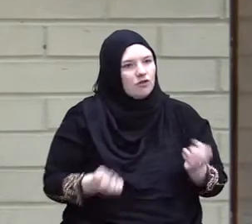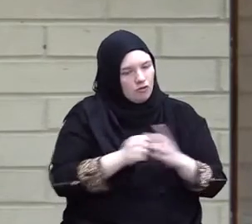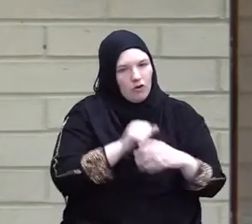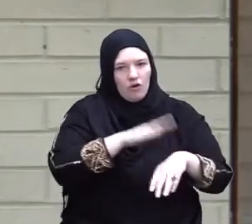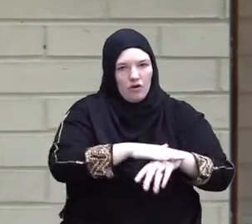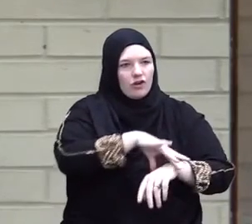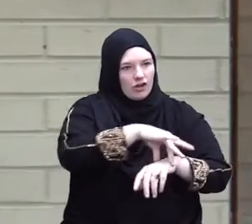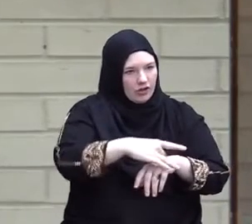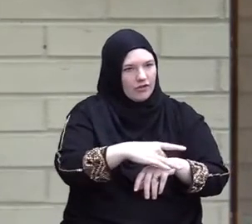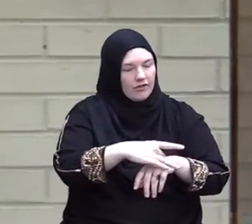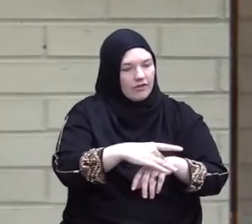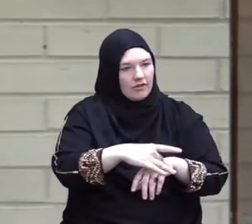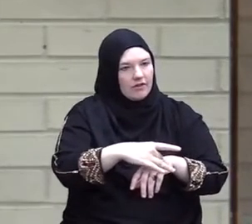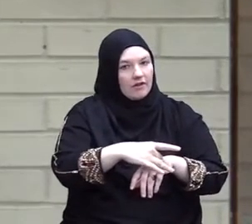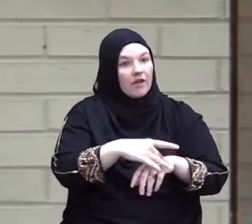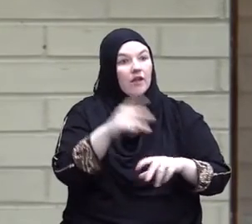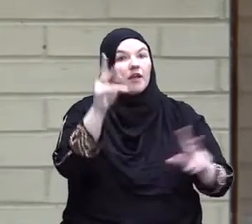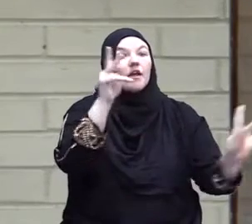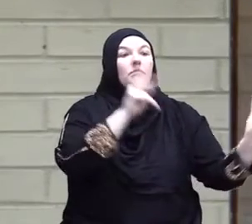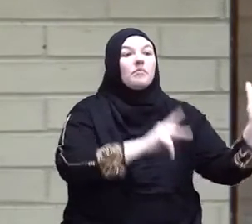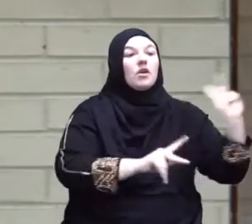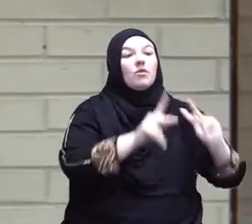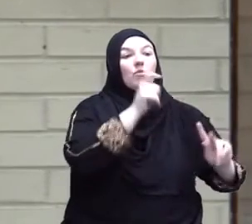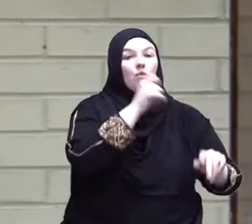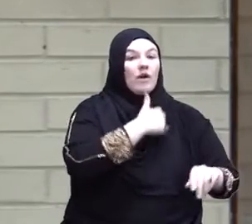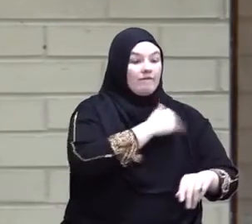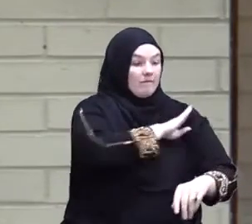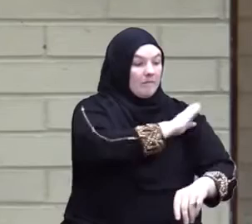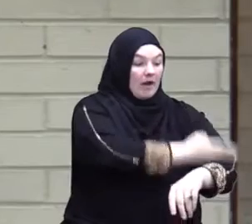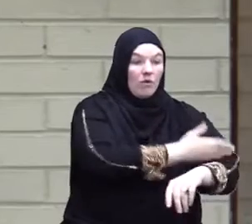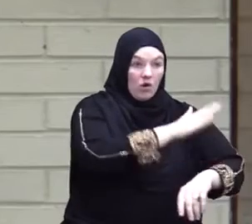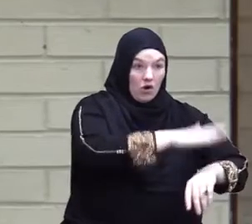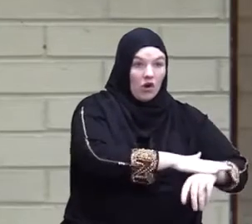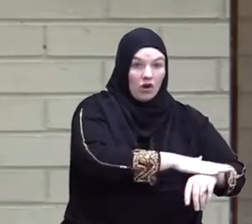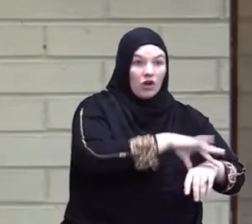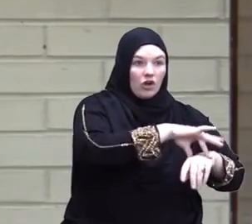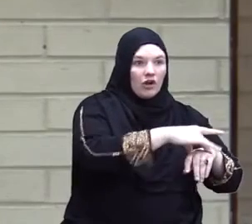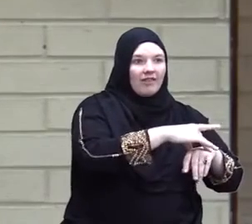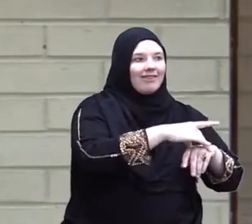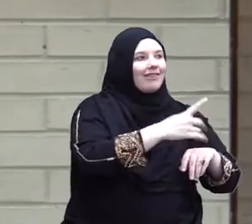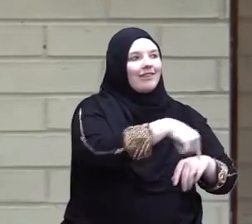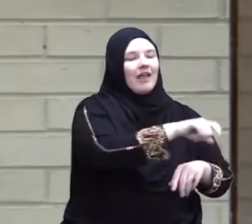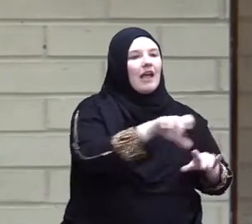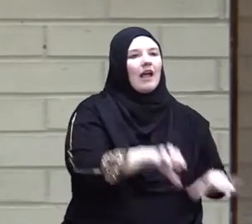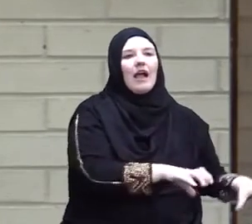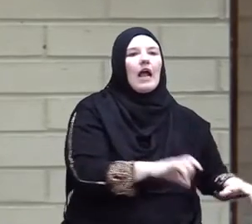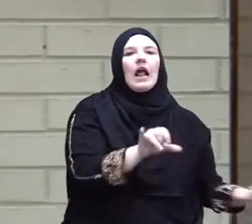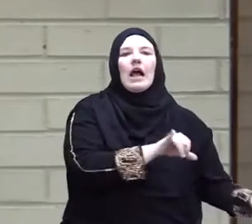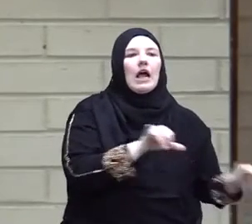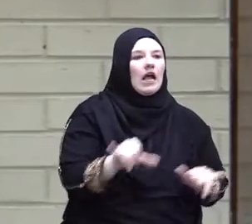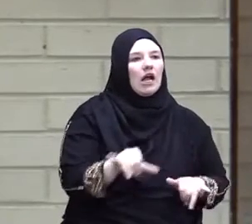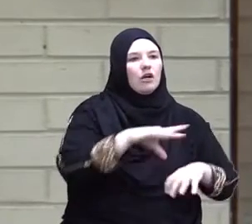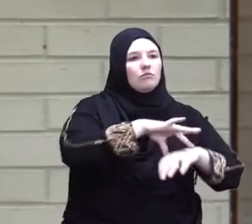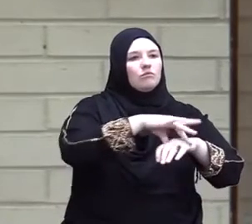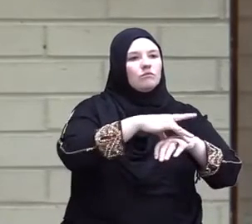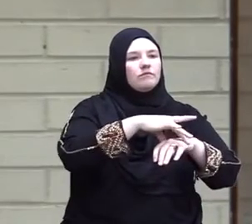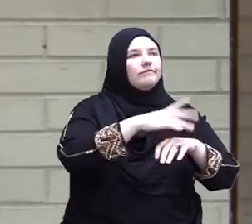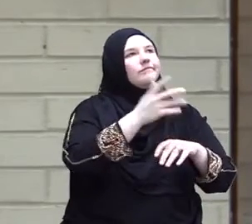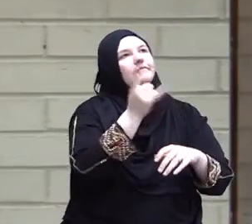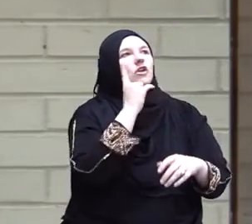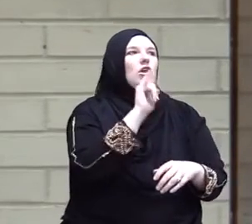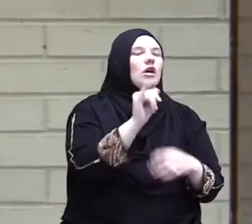prison, those people who have power on earth, they act like the prison